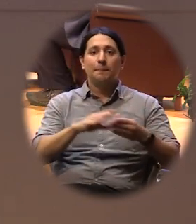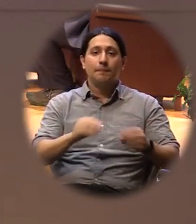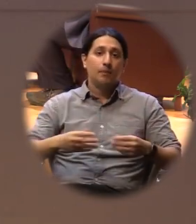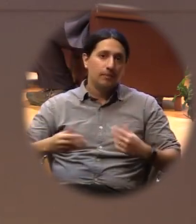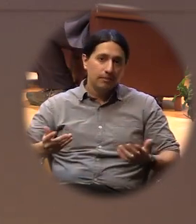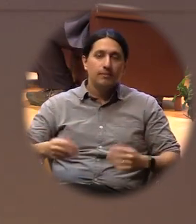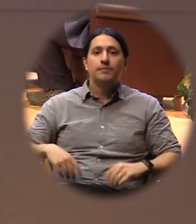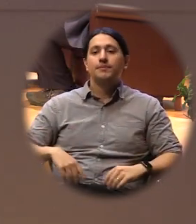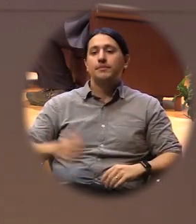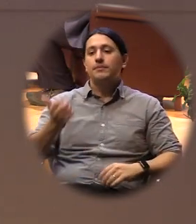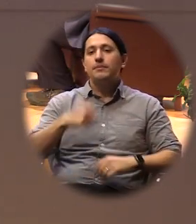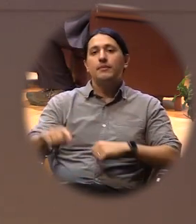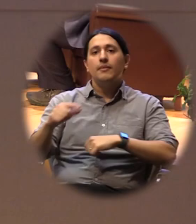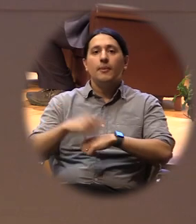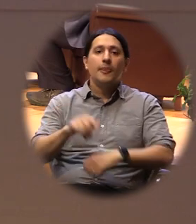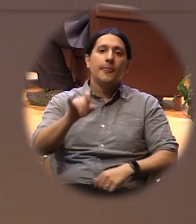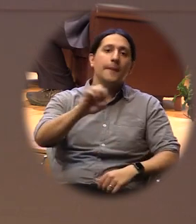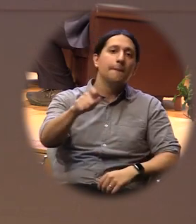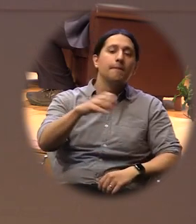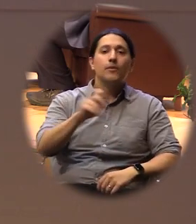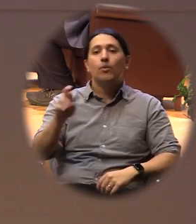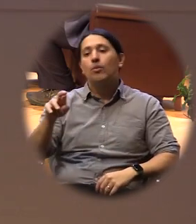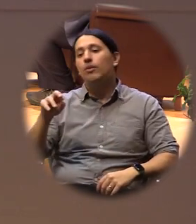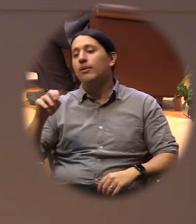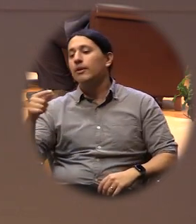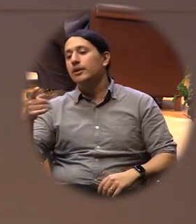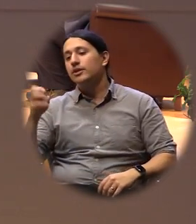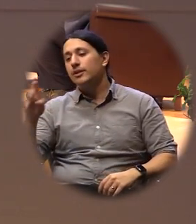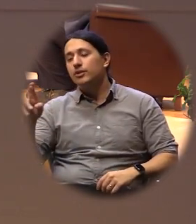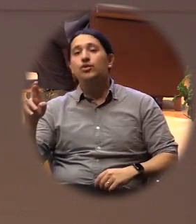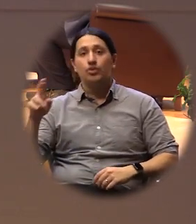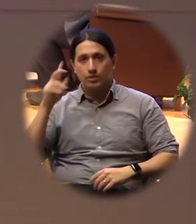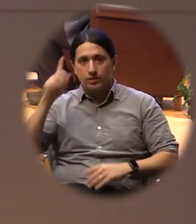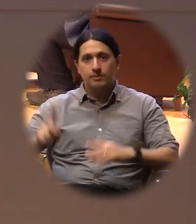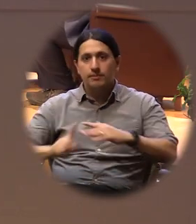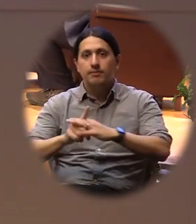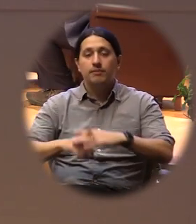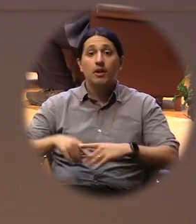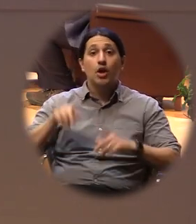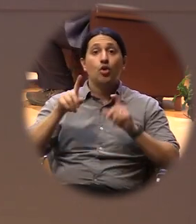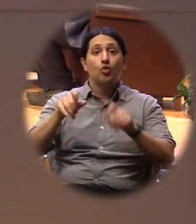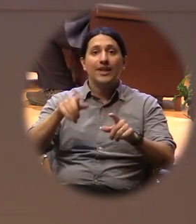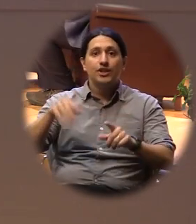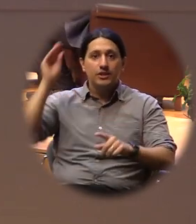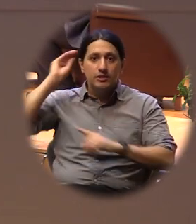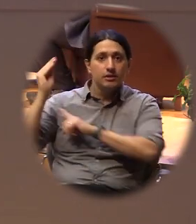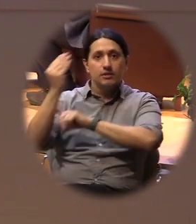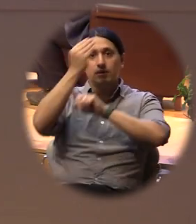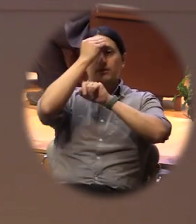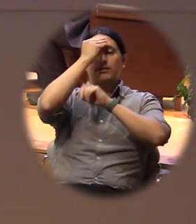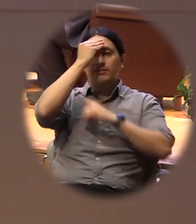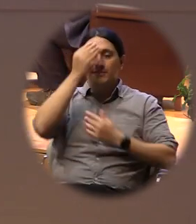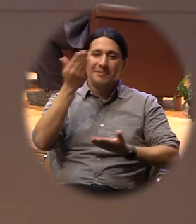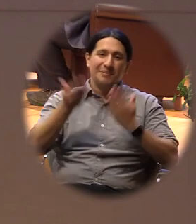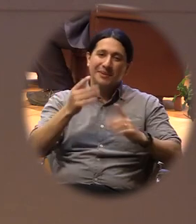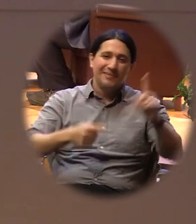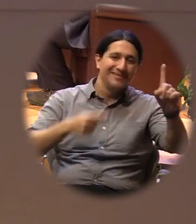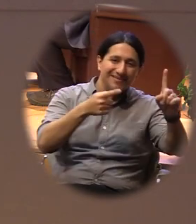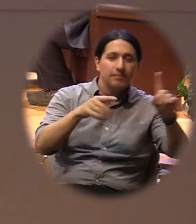Anytime sex or gender comes up, the questions that come to the fore of my mind, so maybe more mission questions than